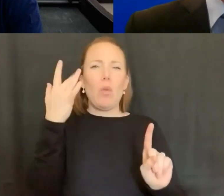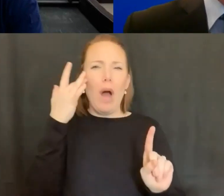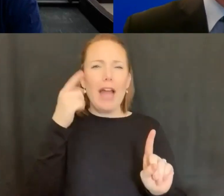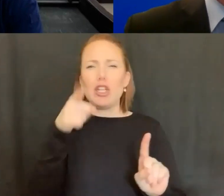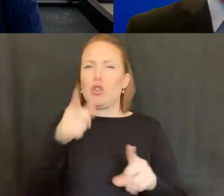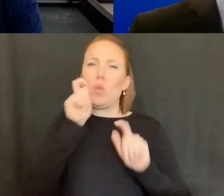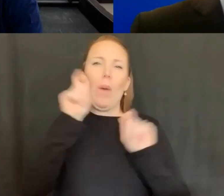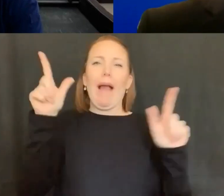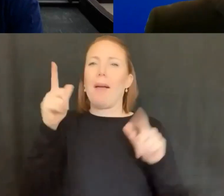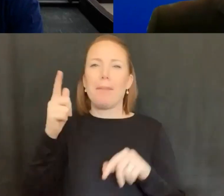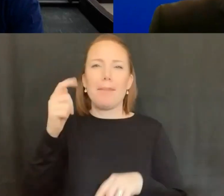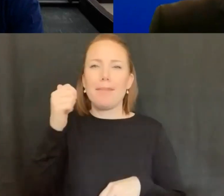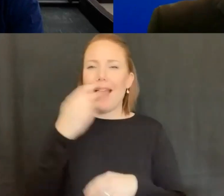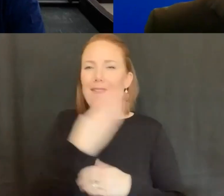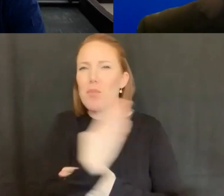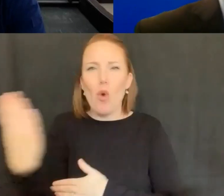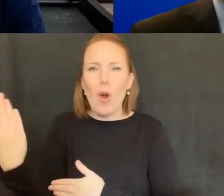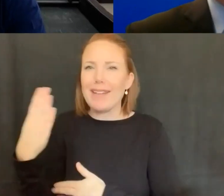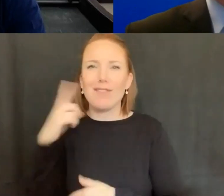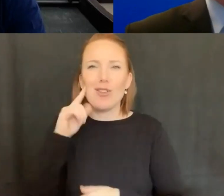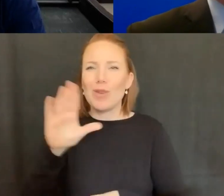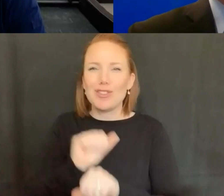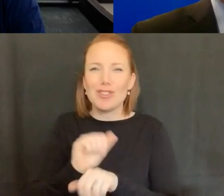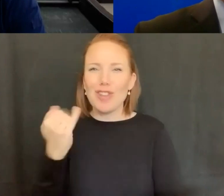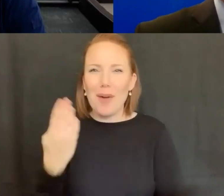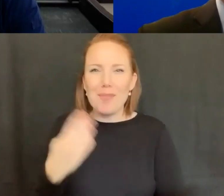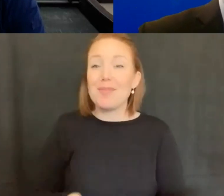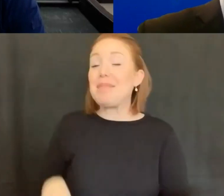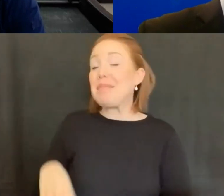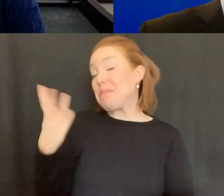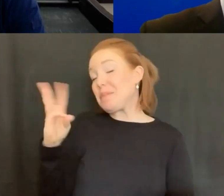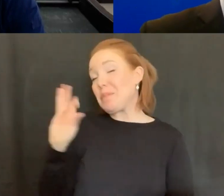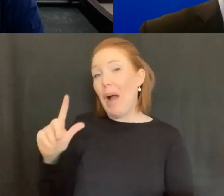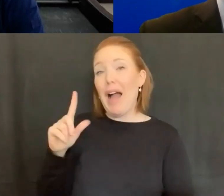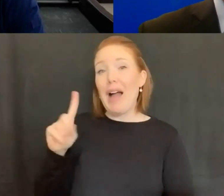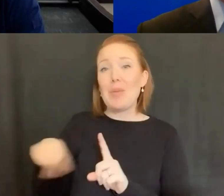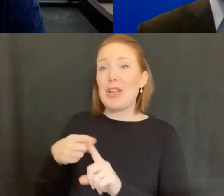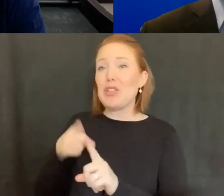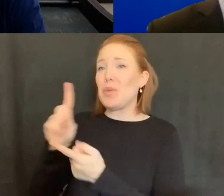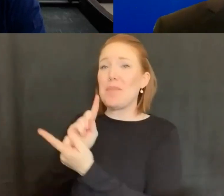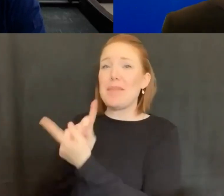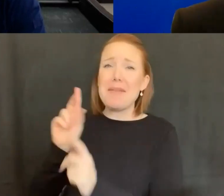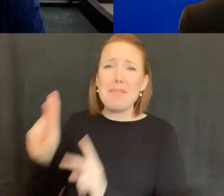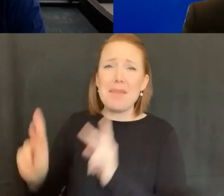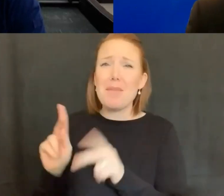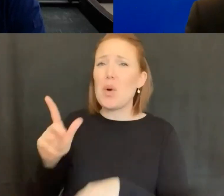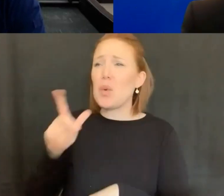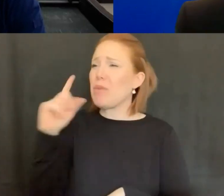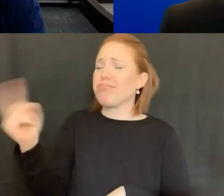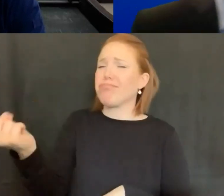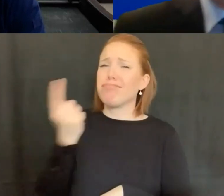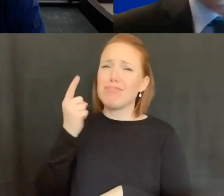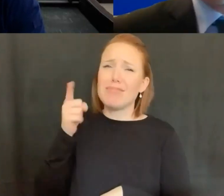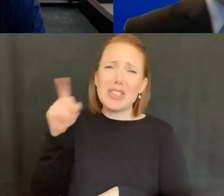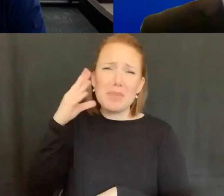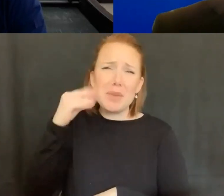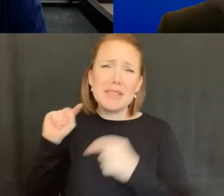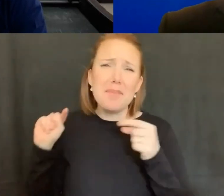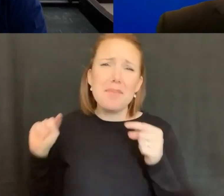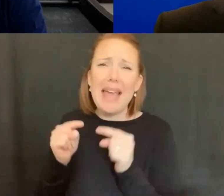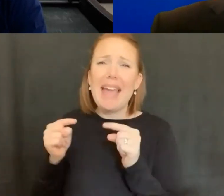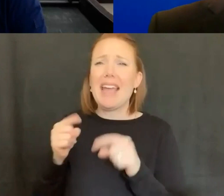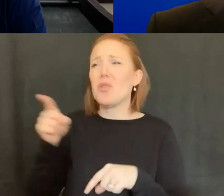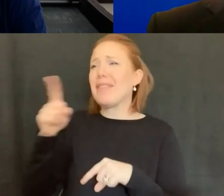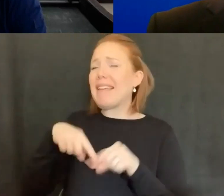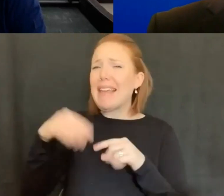morning? Well, when you meet people and they come to you in pain, or they're not able to